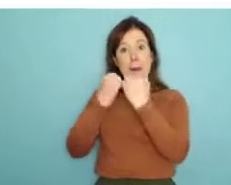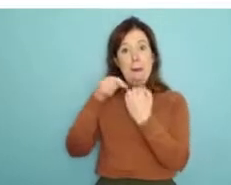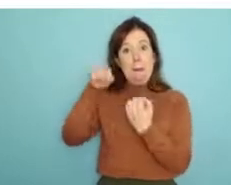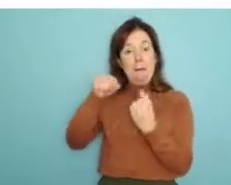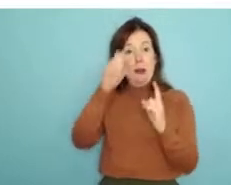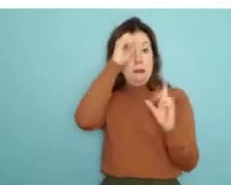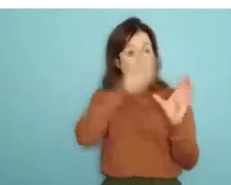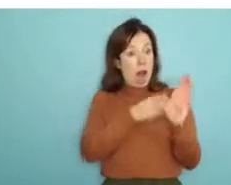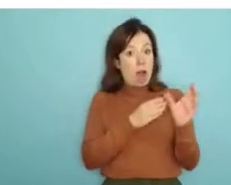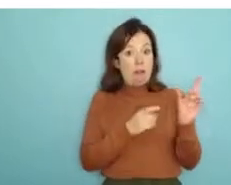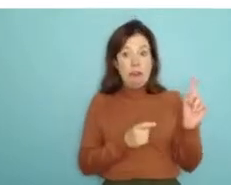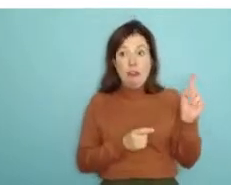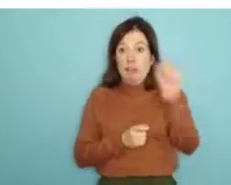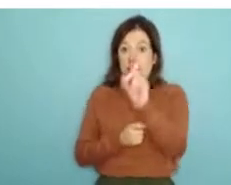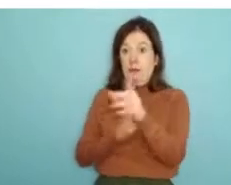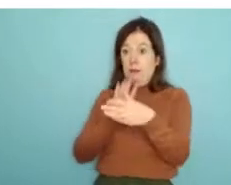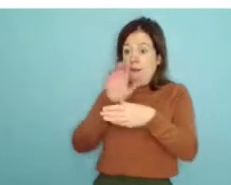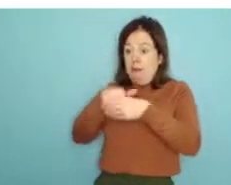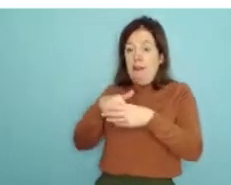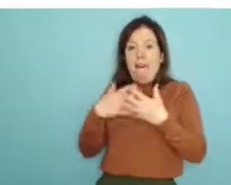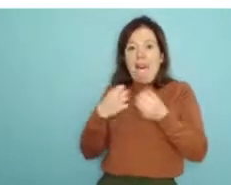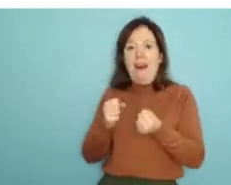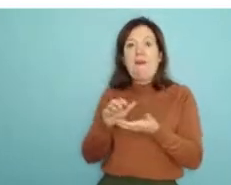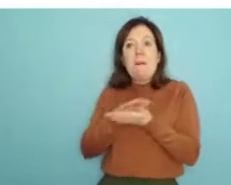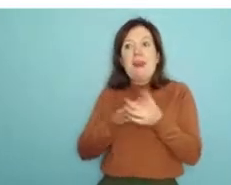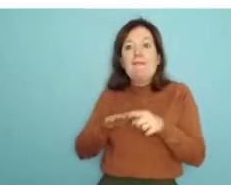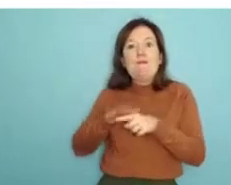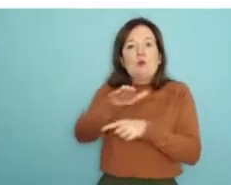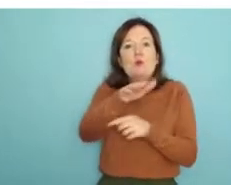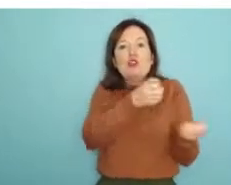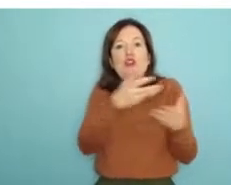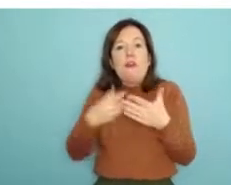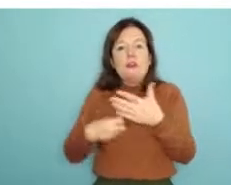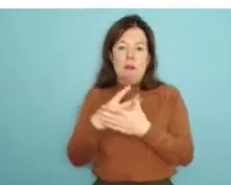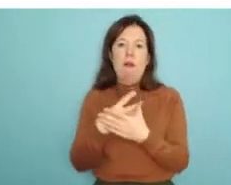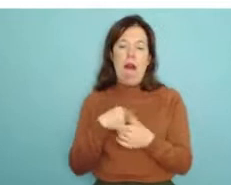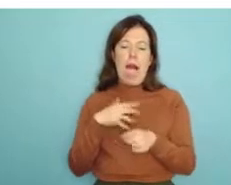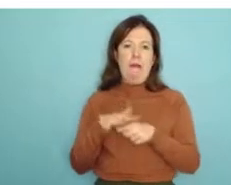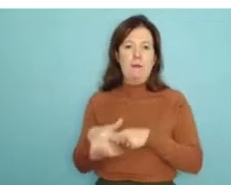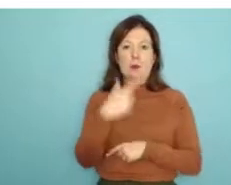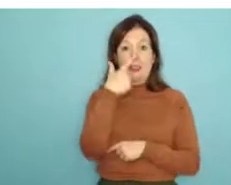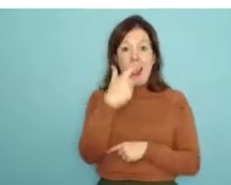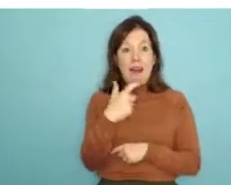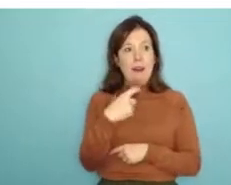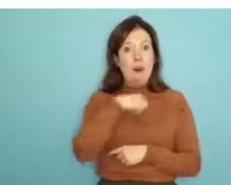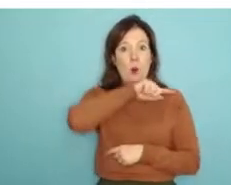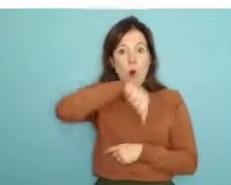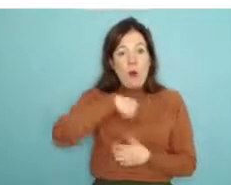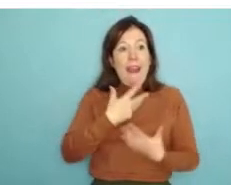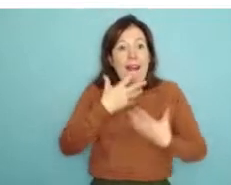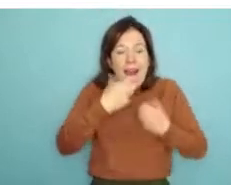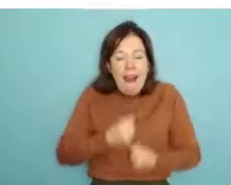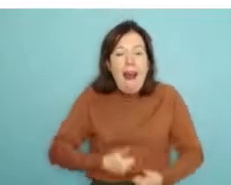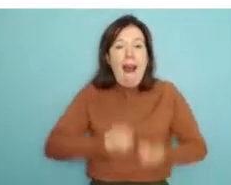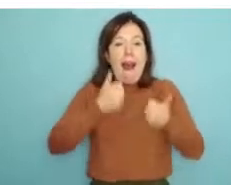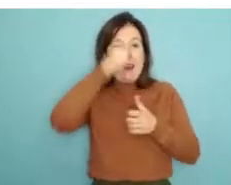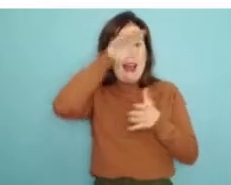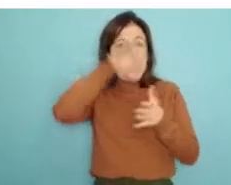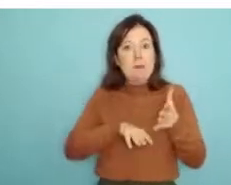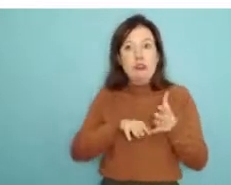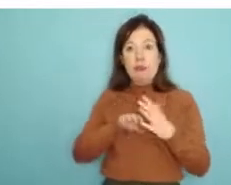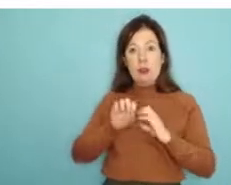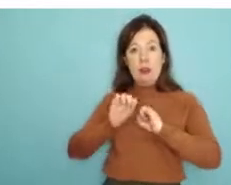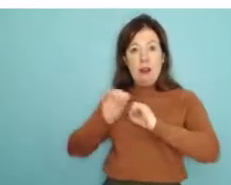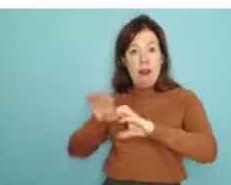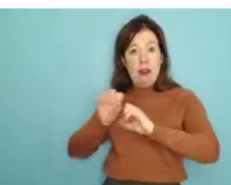directorate allows us to influence service development and to bring our experience as psychologists to the table in a way that wouldn't be possible if